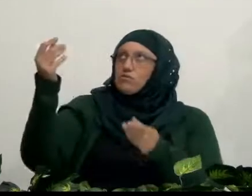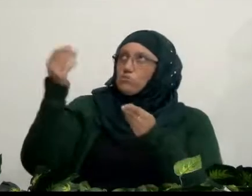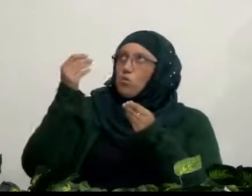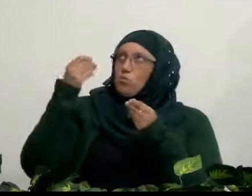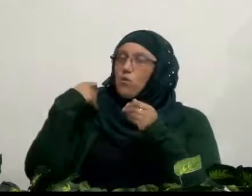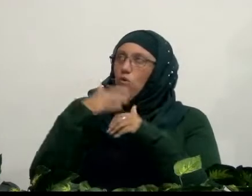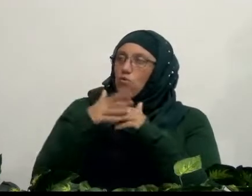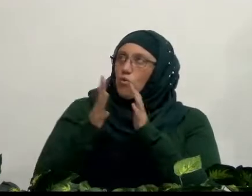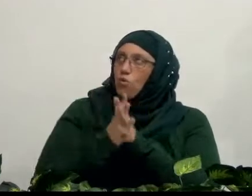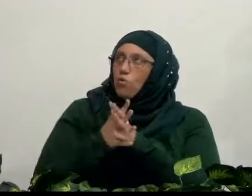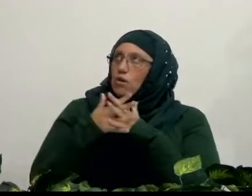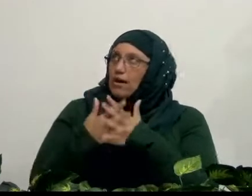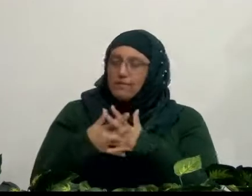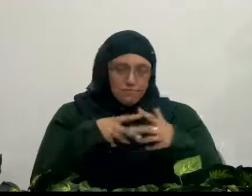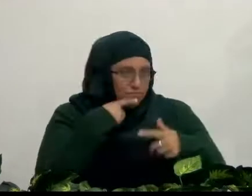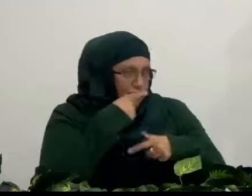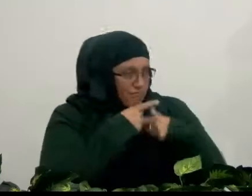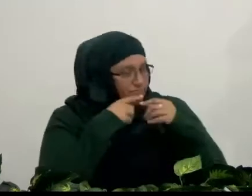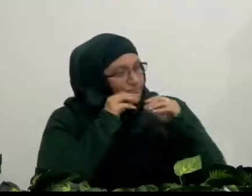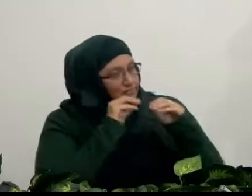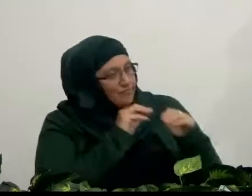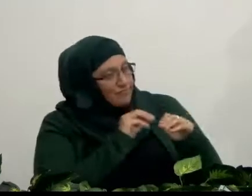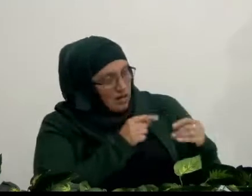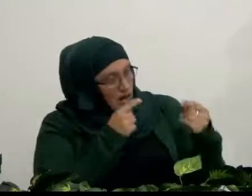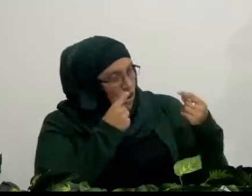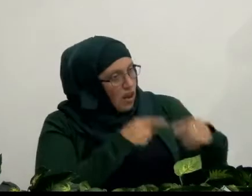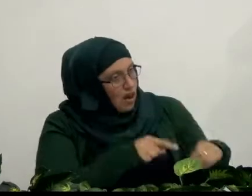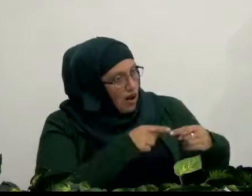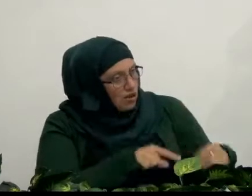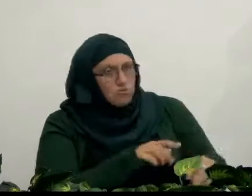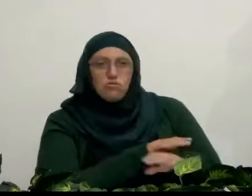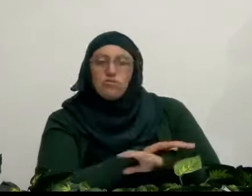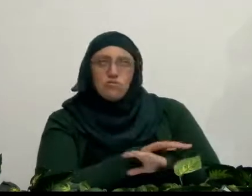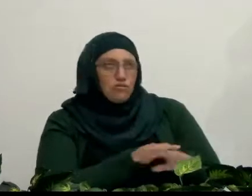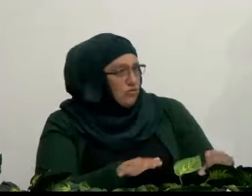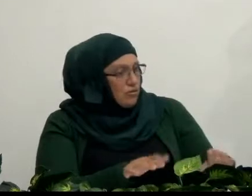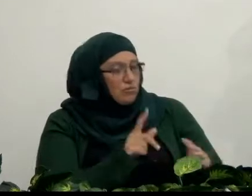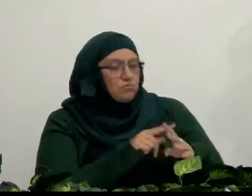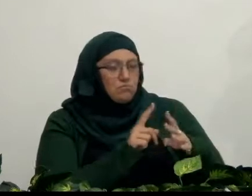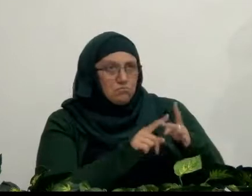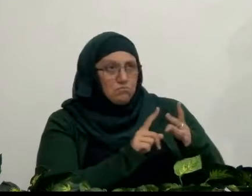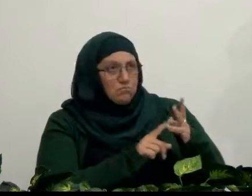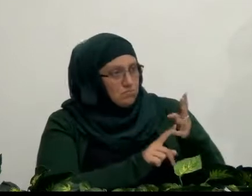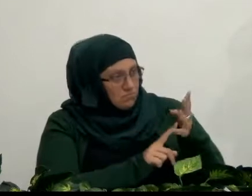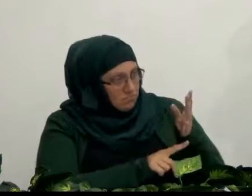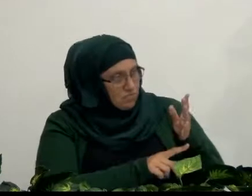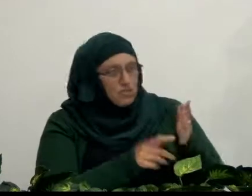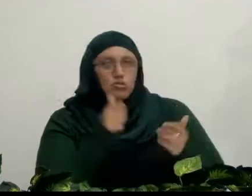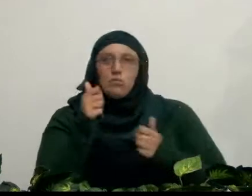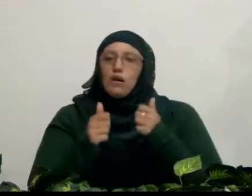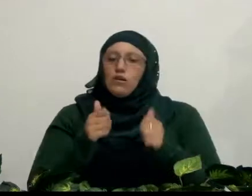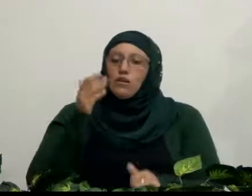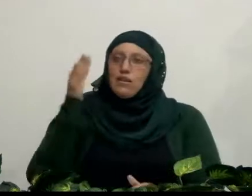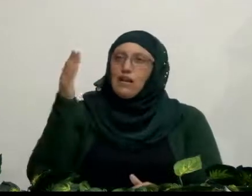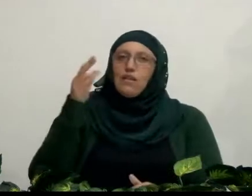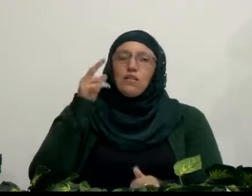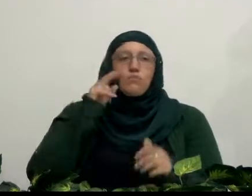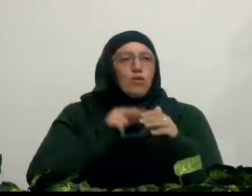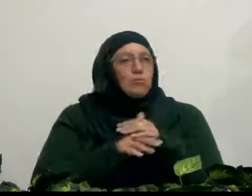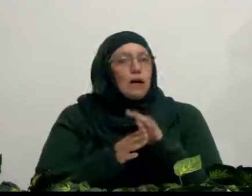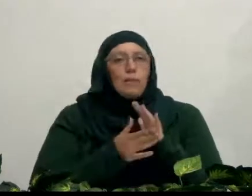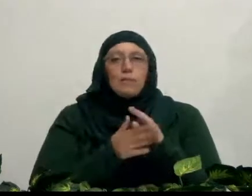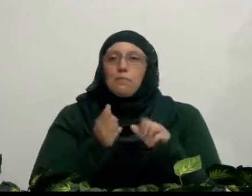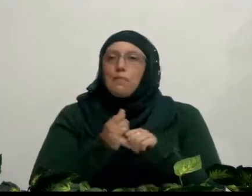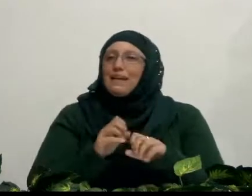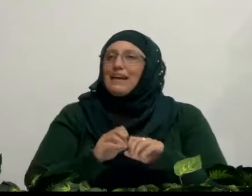book, of what he decrees as permissible or as prohibitive. SubhanAllah, the Holy Prophet has made clear